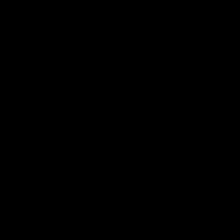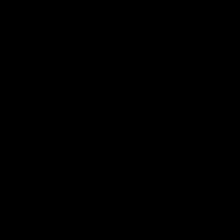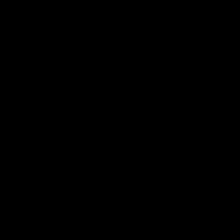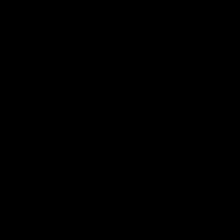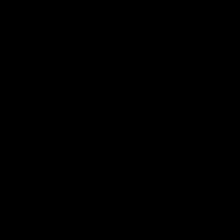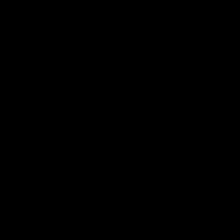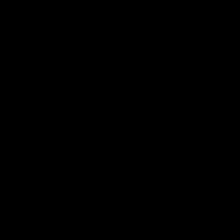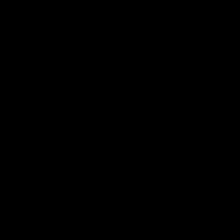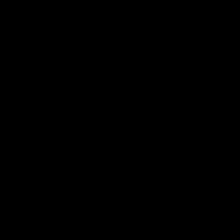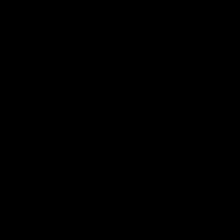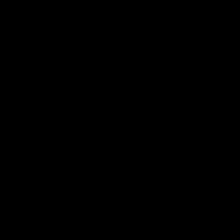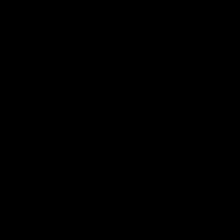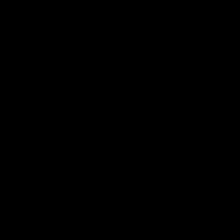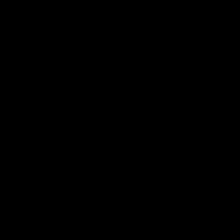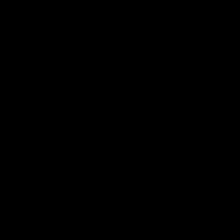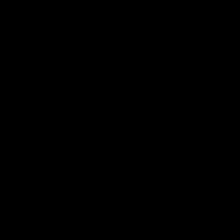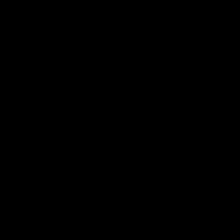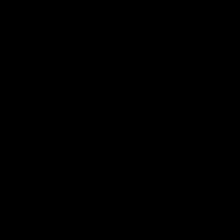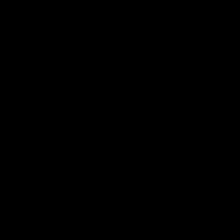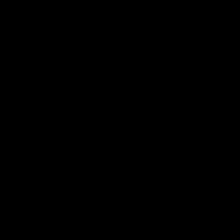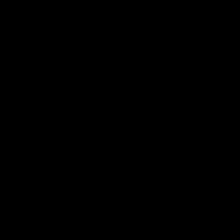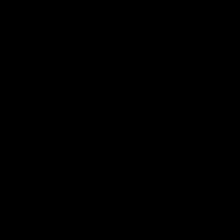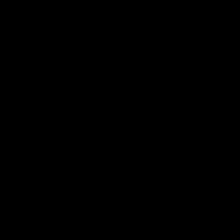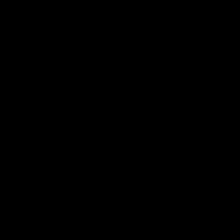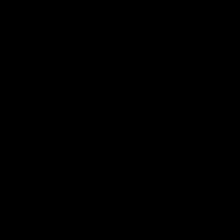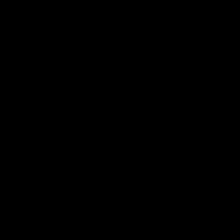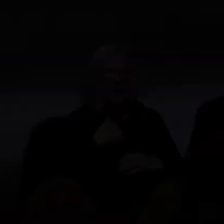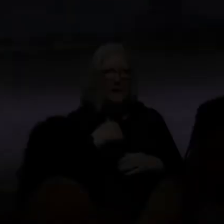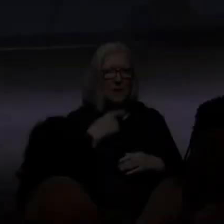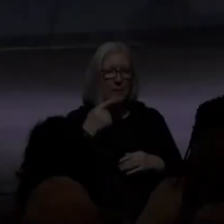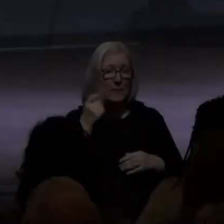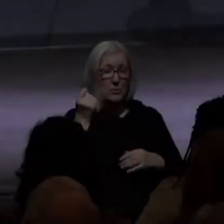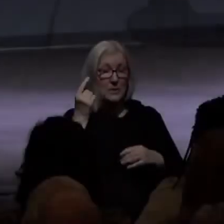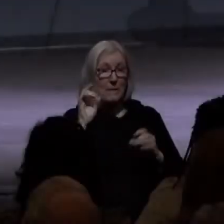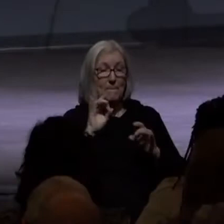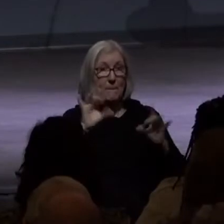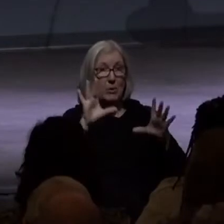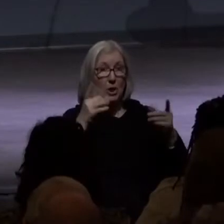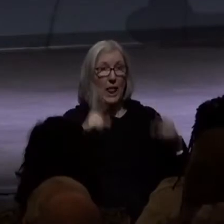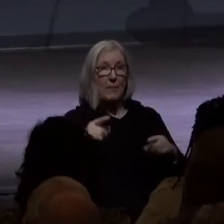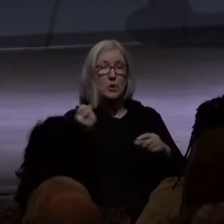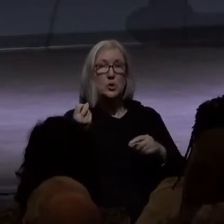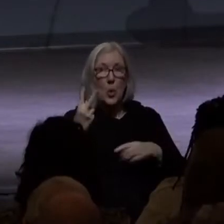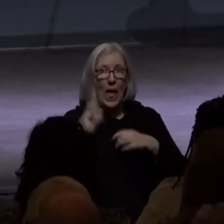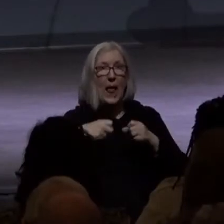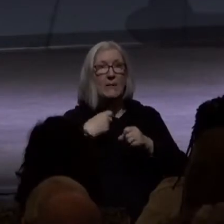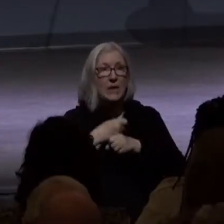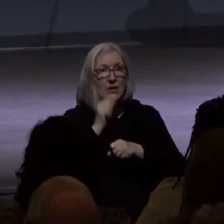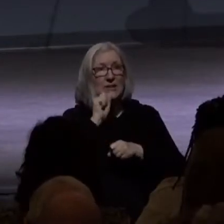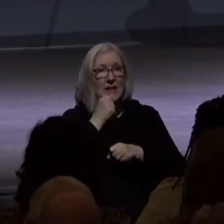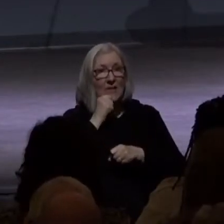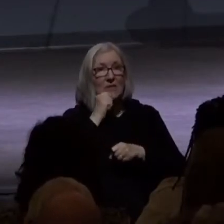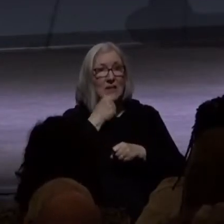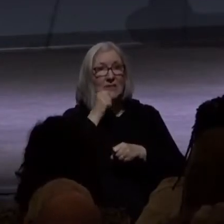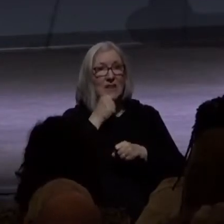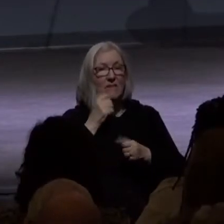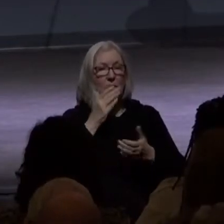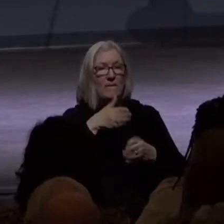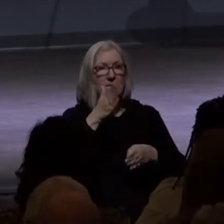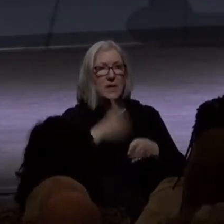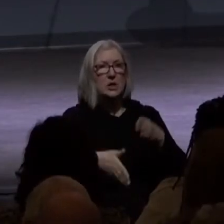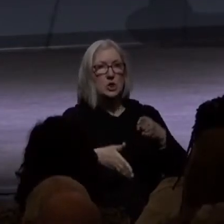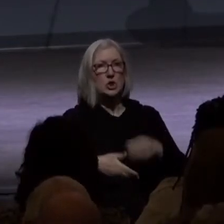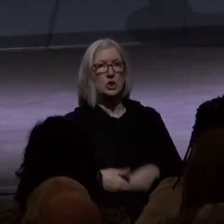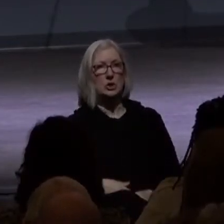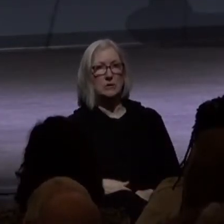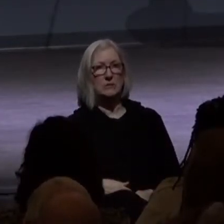touched me?" Do you understand what happens? A miracle has just happened. 12 years of suffering have come to an end for this woman.